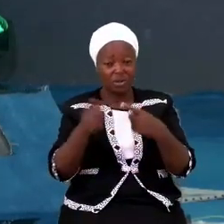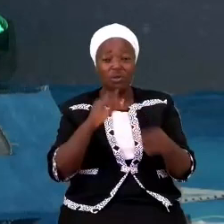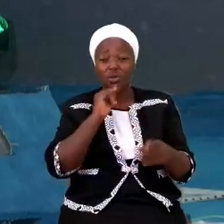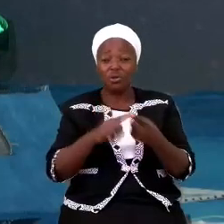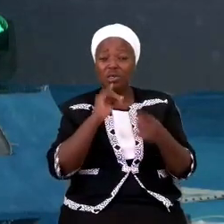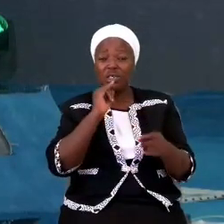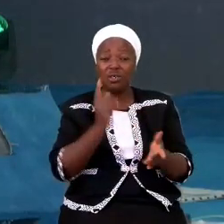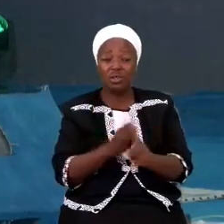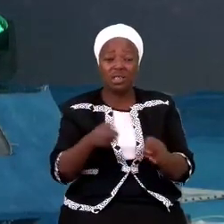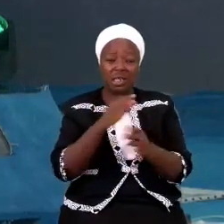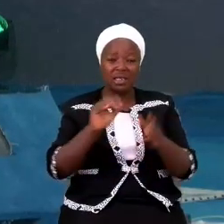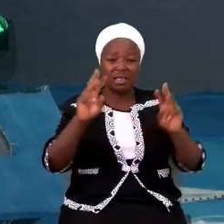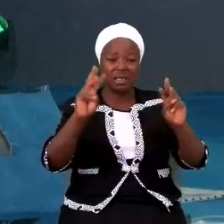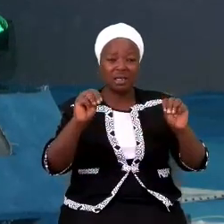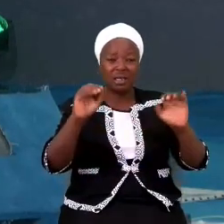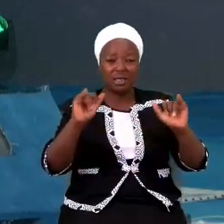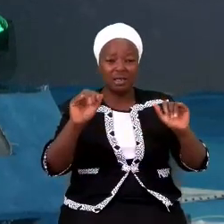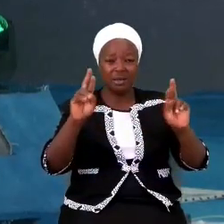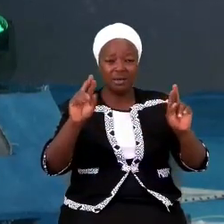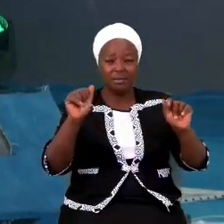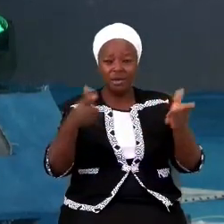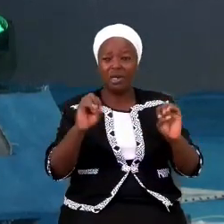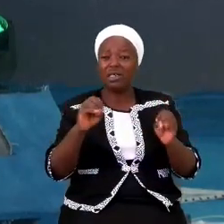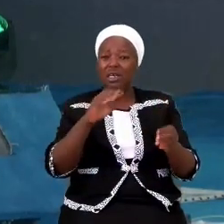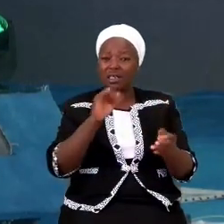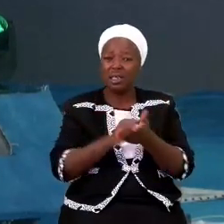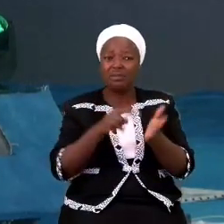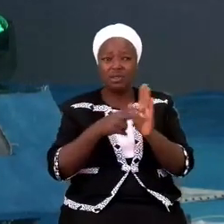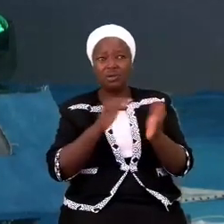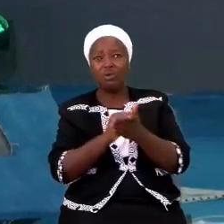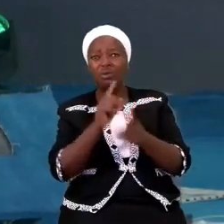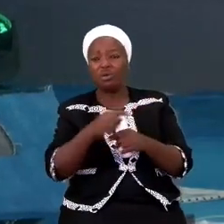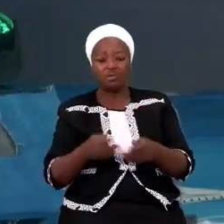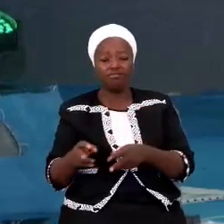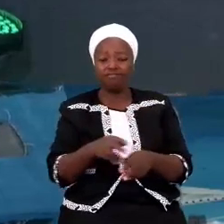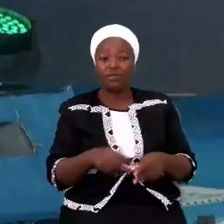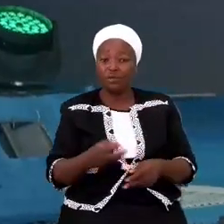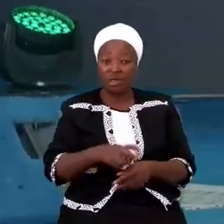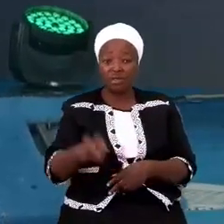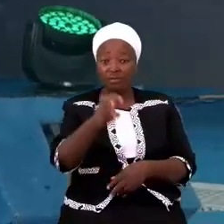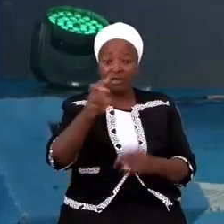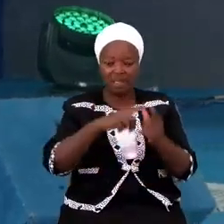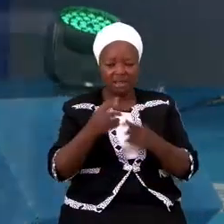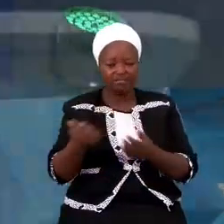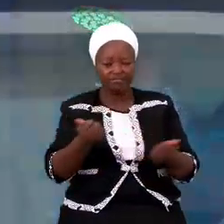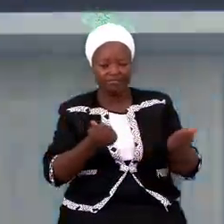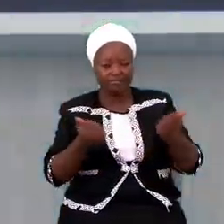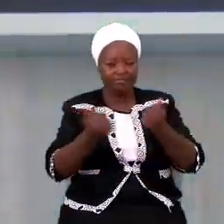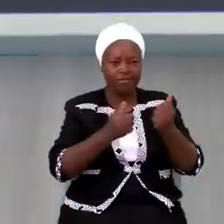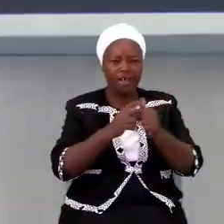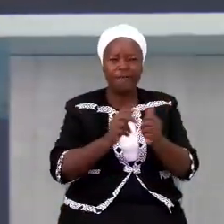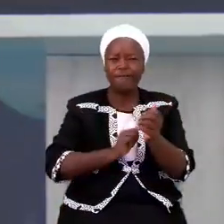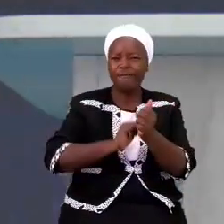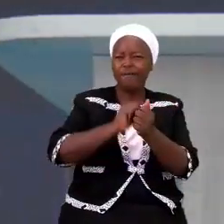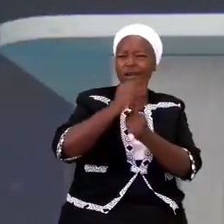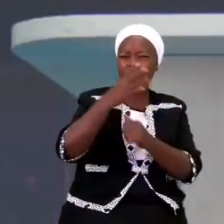water there. There's river there. And you say, wonderful, look at the river. Those who travel in the desert, they find that they're